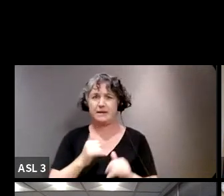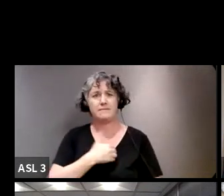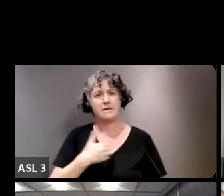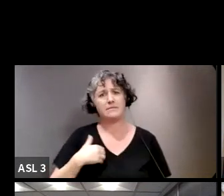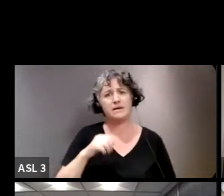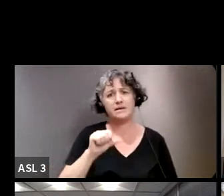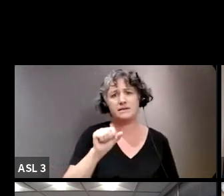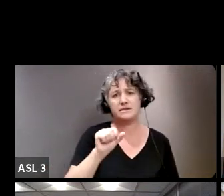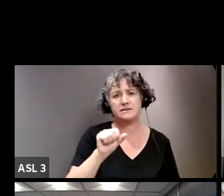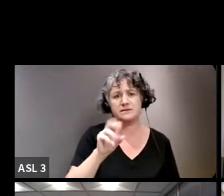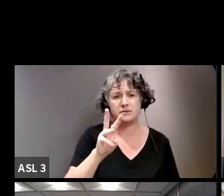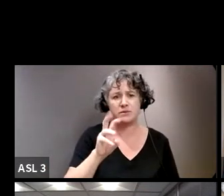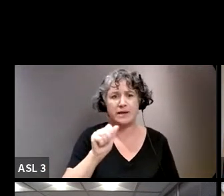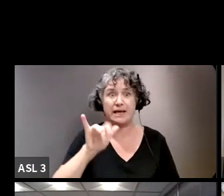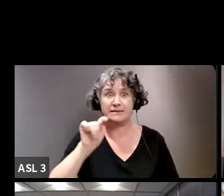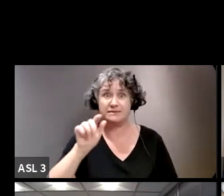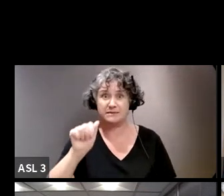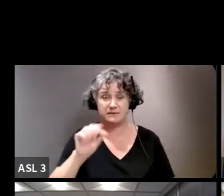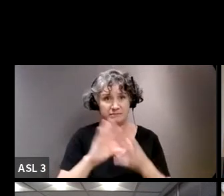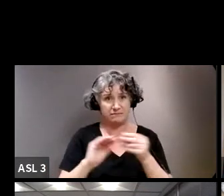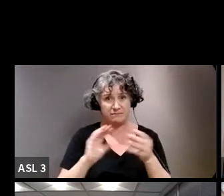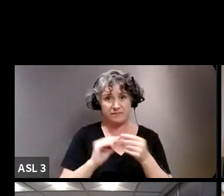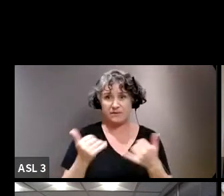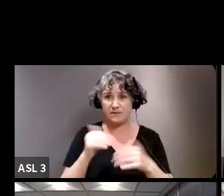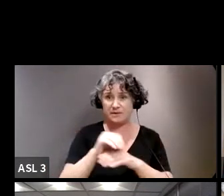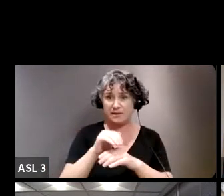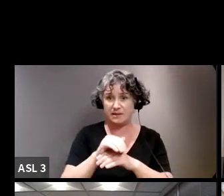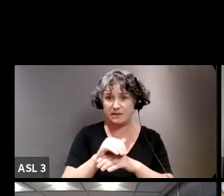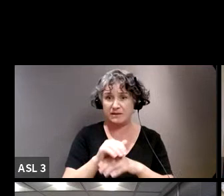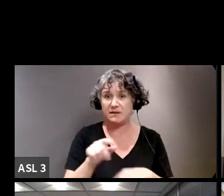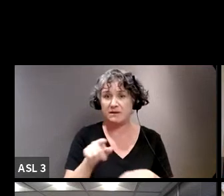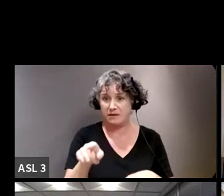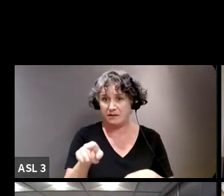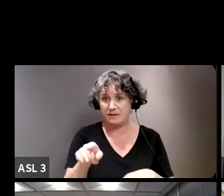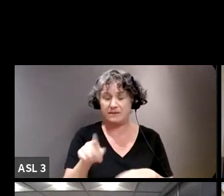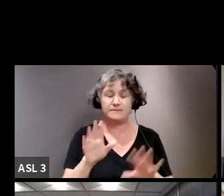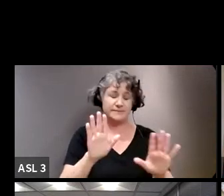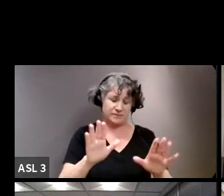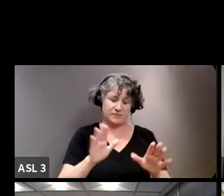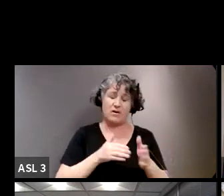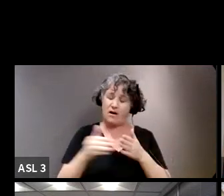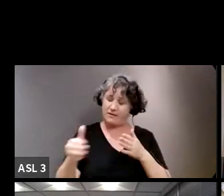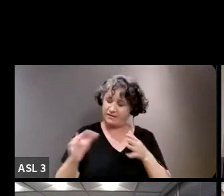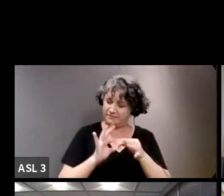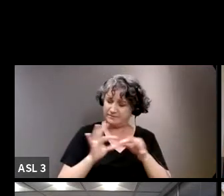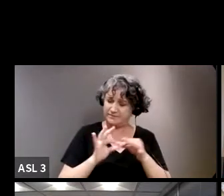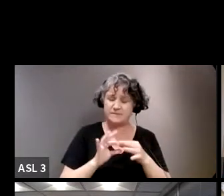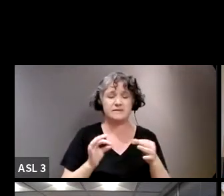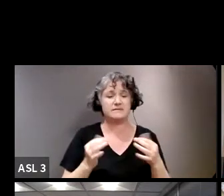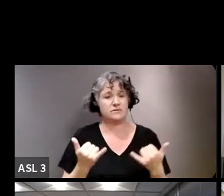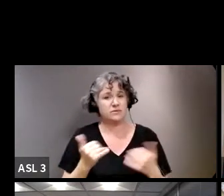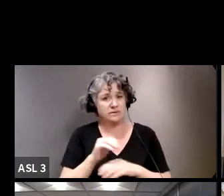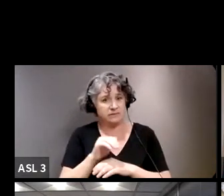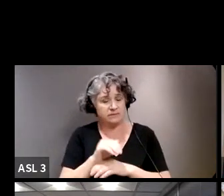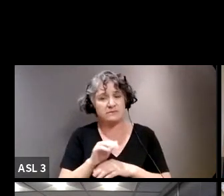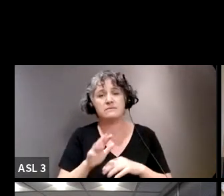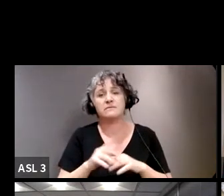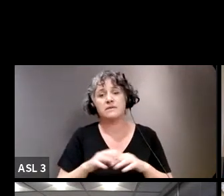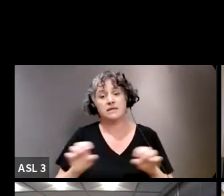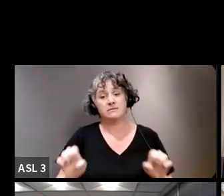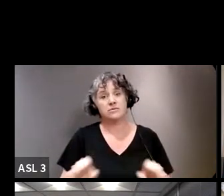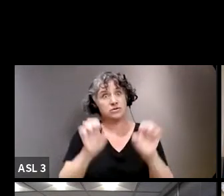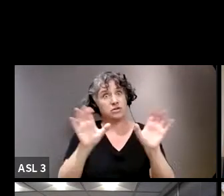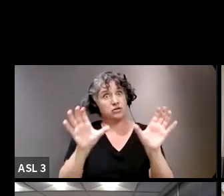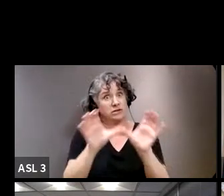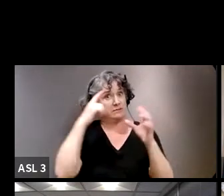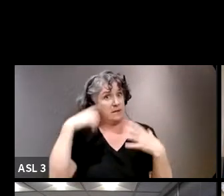and others often spoke tonight that it is not sorry often spoke tonight that the work of the 24 7 emergency crisis and mental health